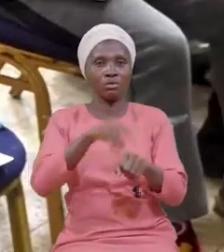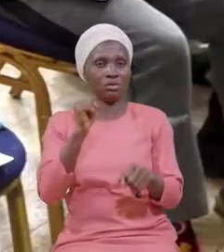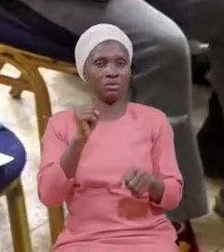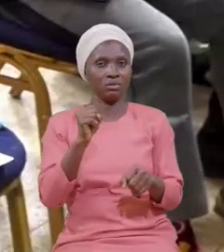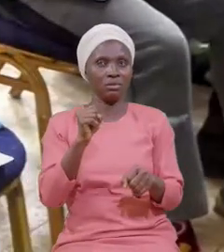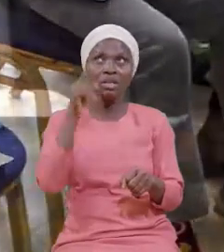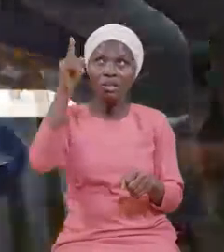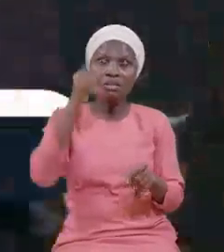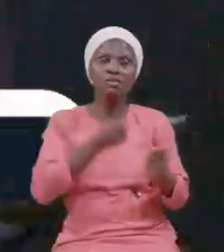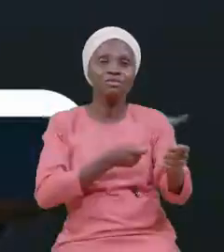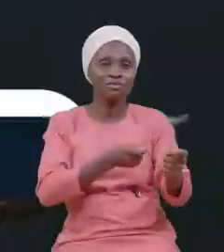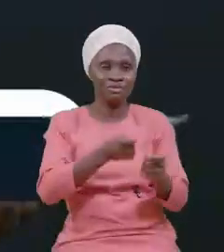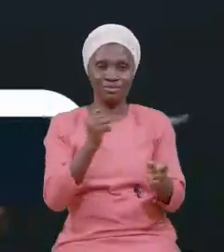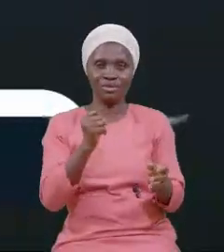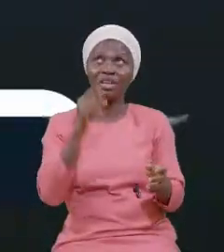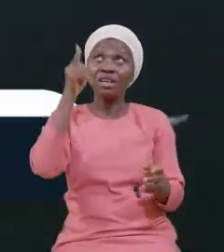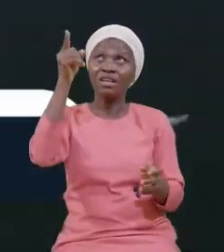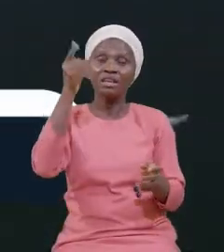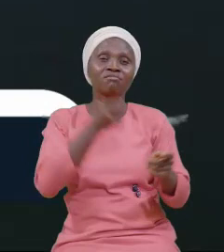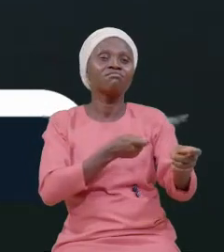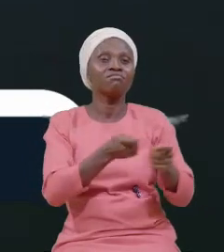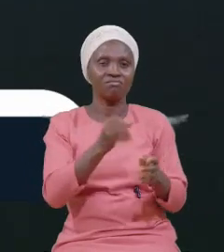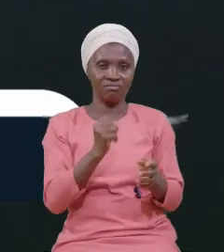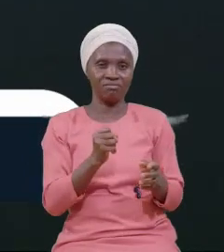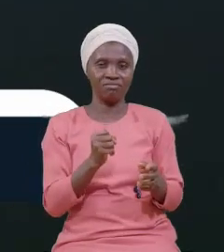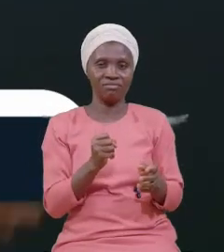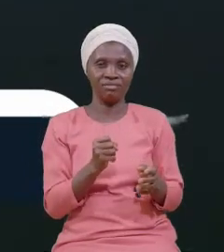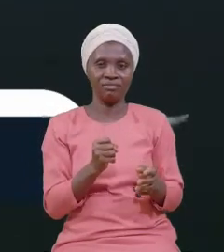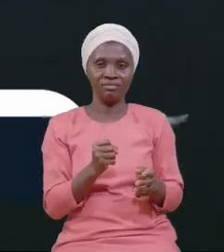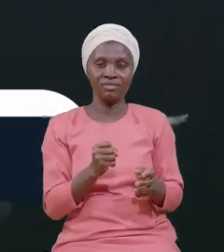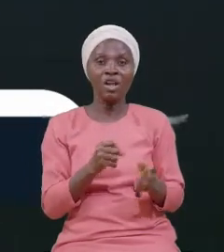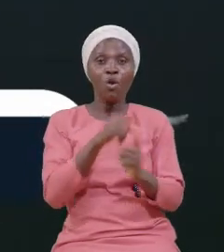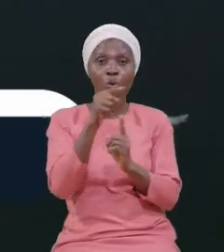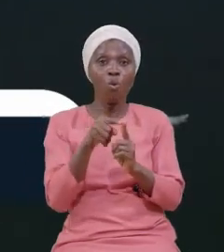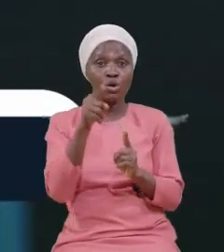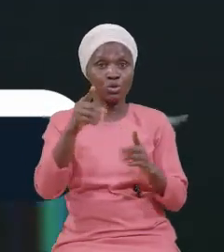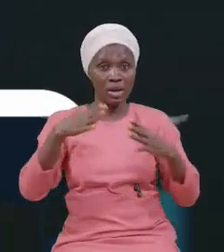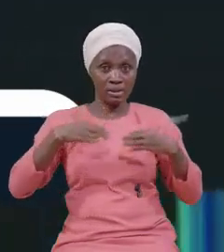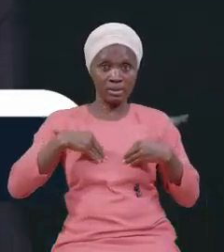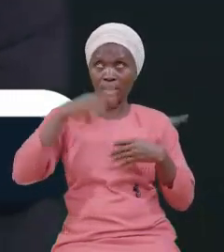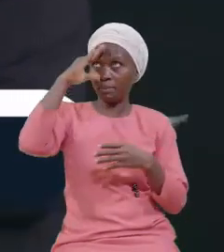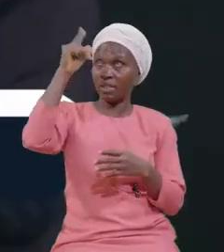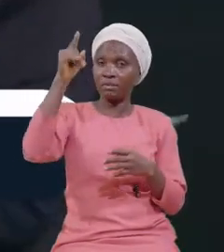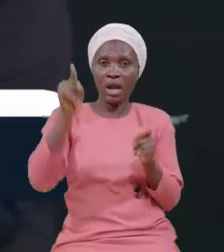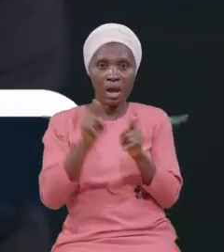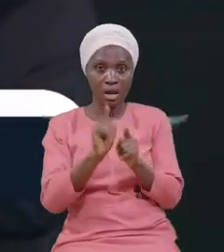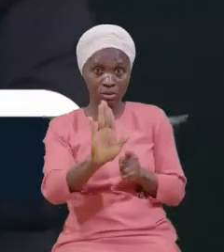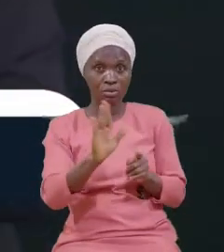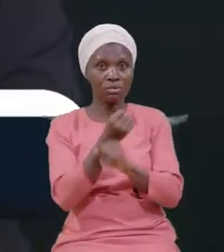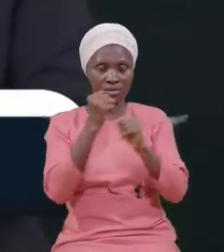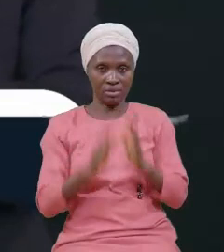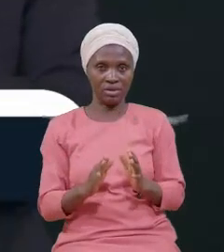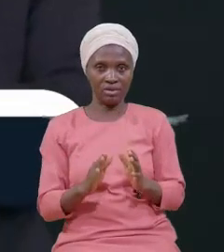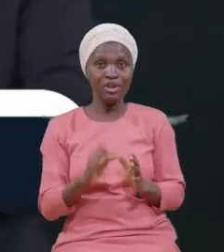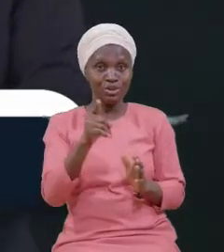reigns. That's why he is Lord. And when you accept him as Savior, you also accept